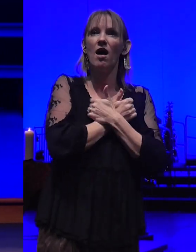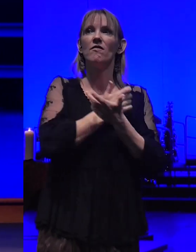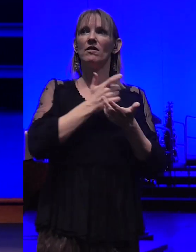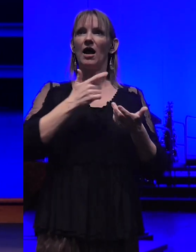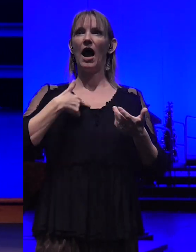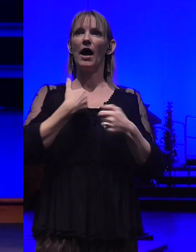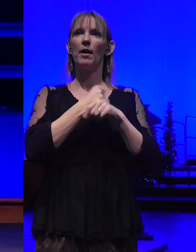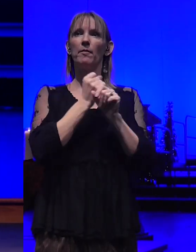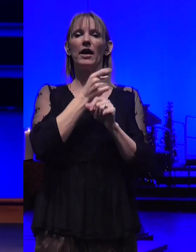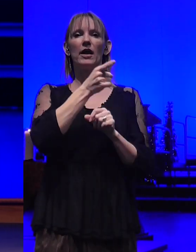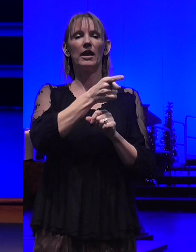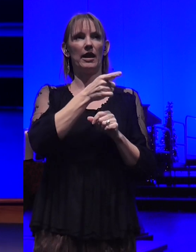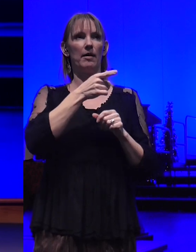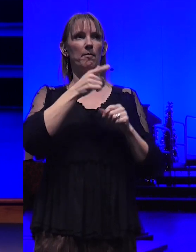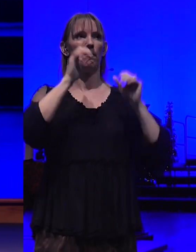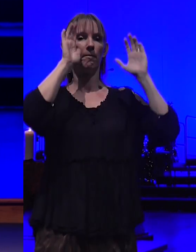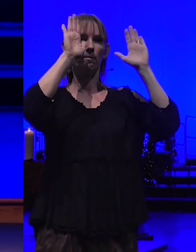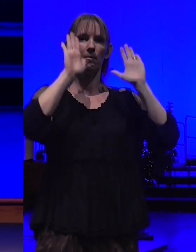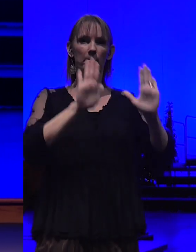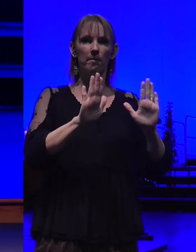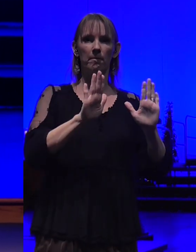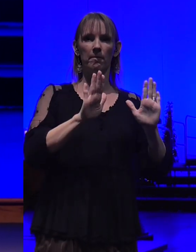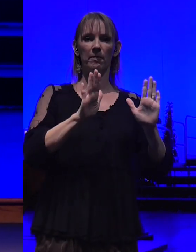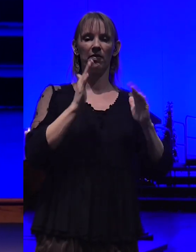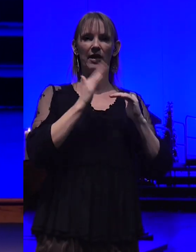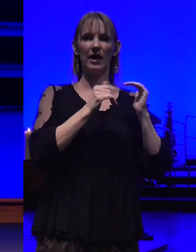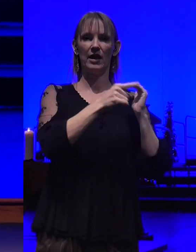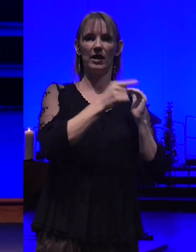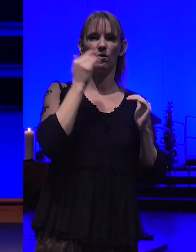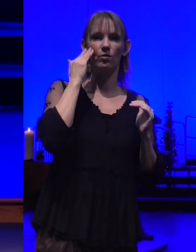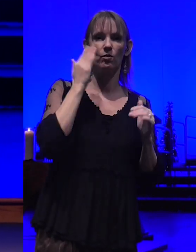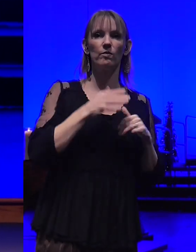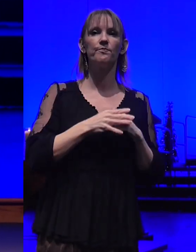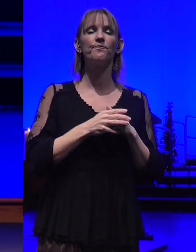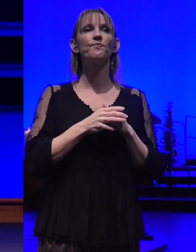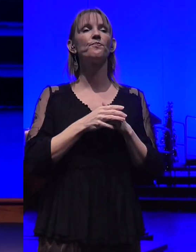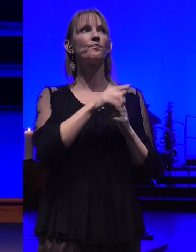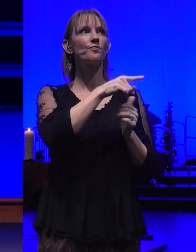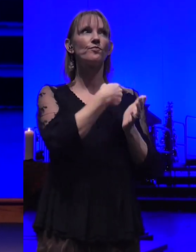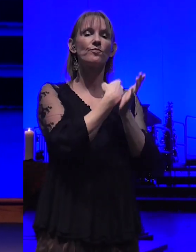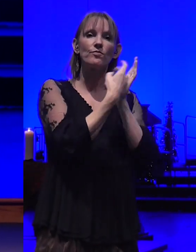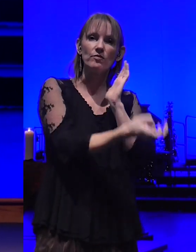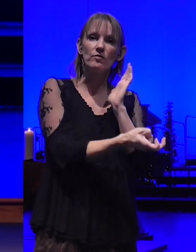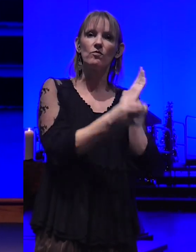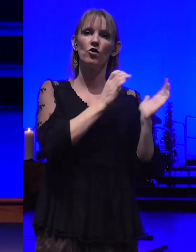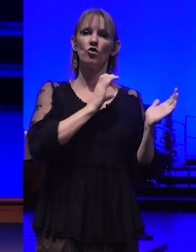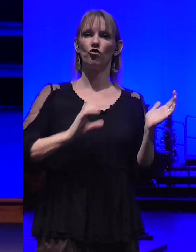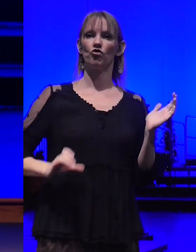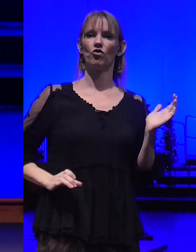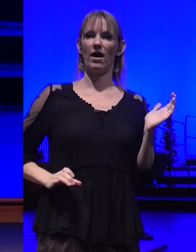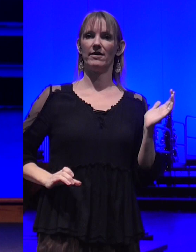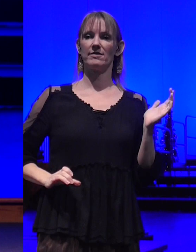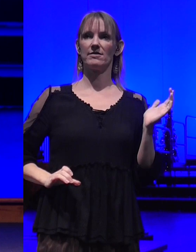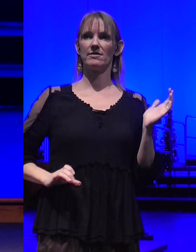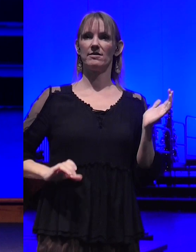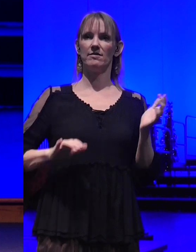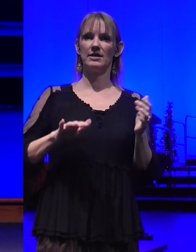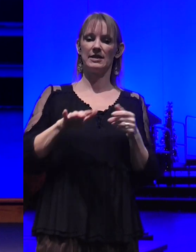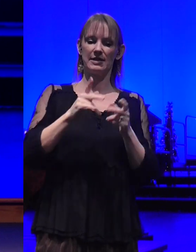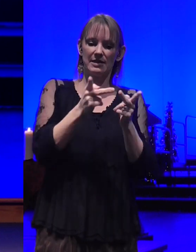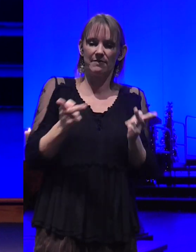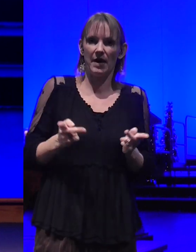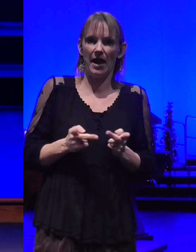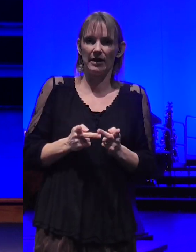made you greater than you know. Open to that. And he embraced that. He anchored that. And he moved into that Christ arena,